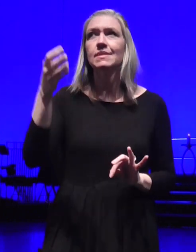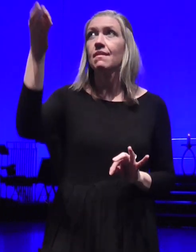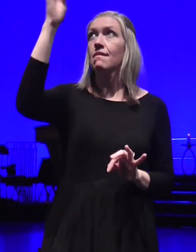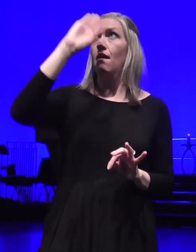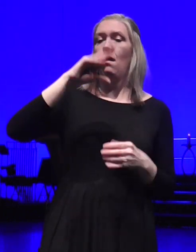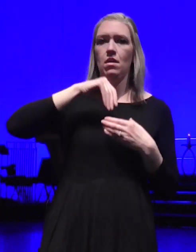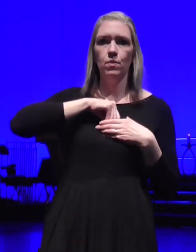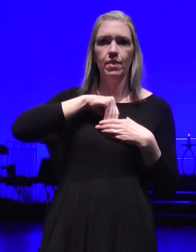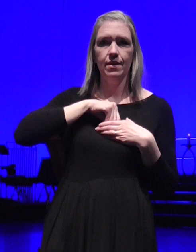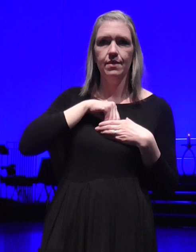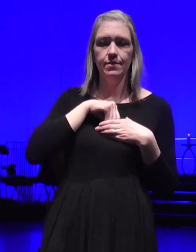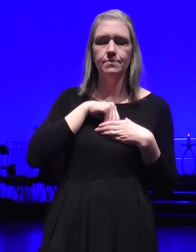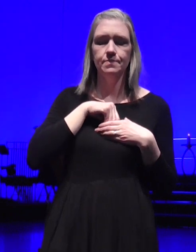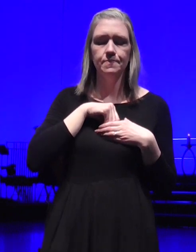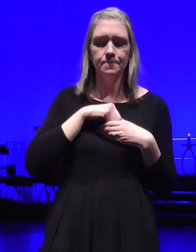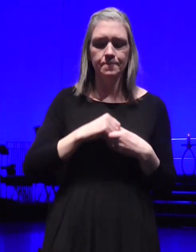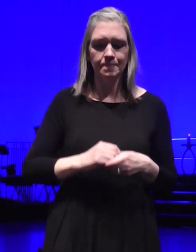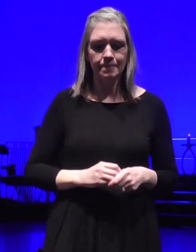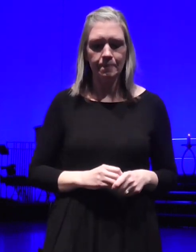within us.